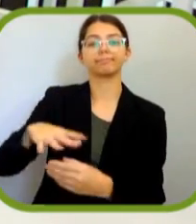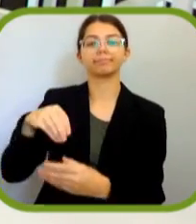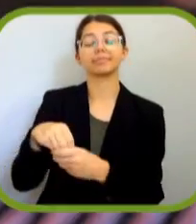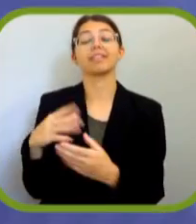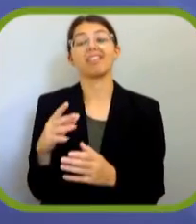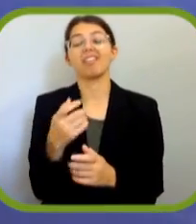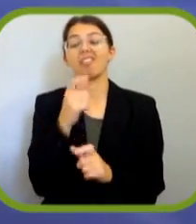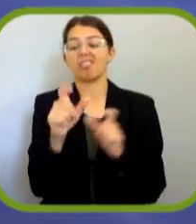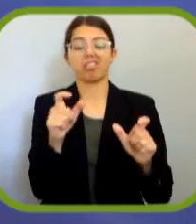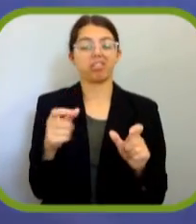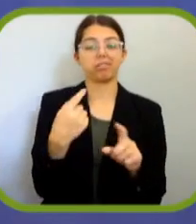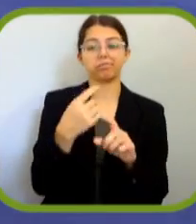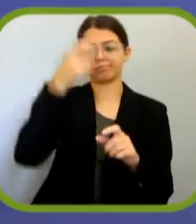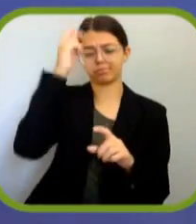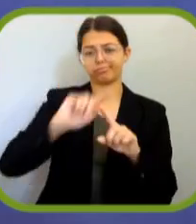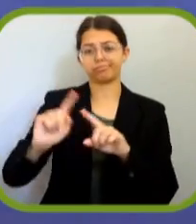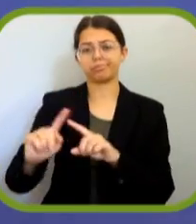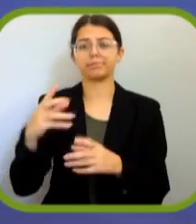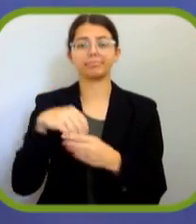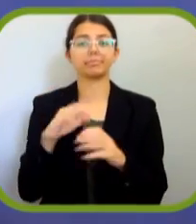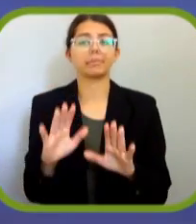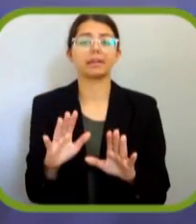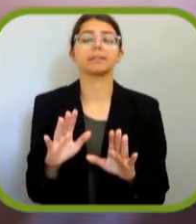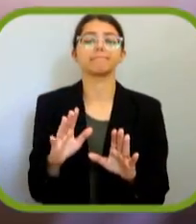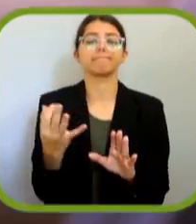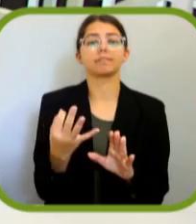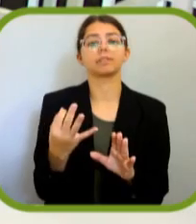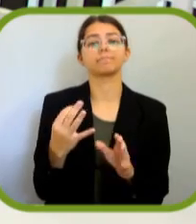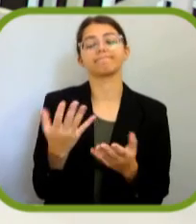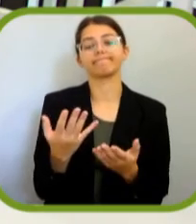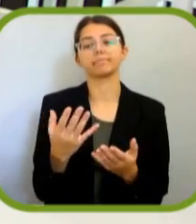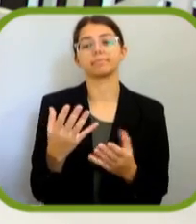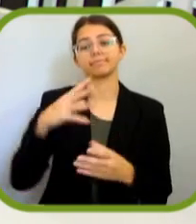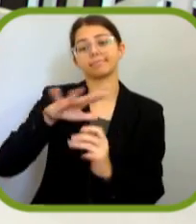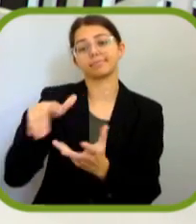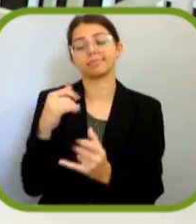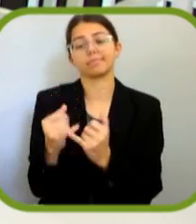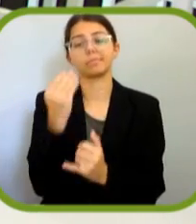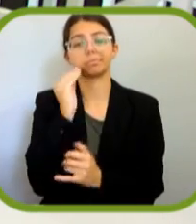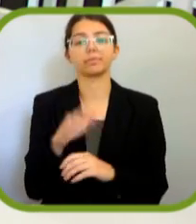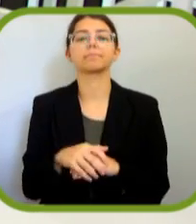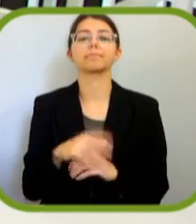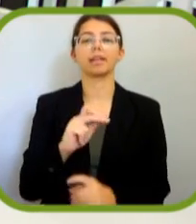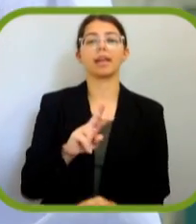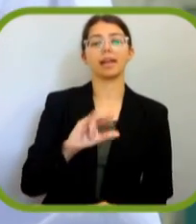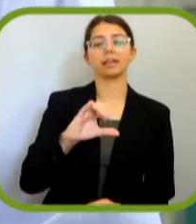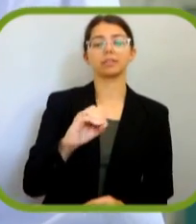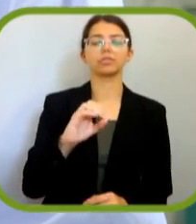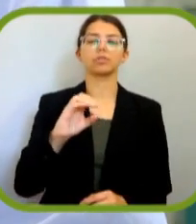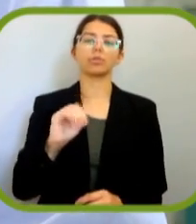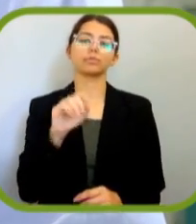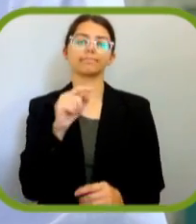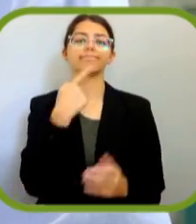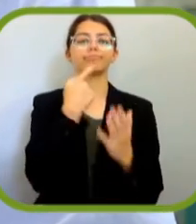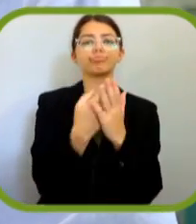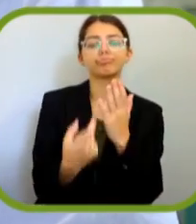of words in one sentence, but that captures what the essence of the metaverse is. A recent survey conducted by Axios demonstrates